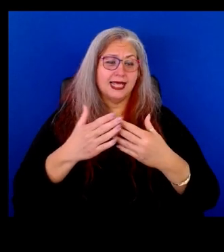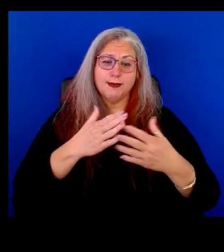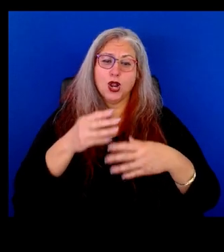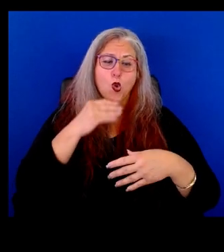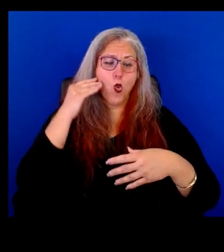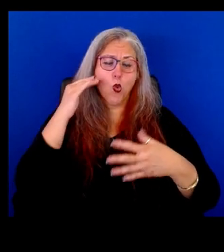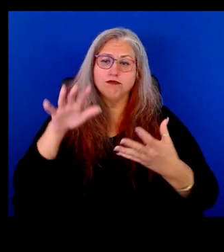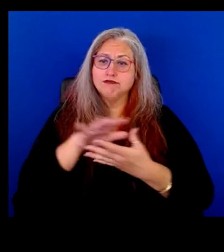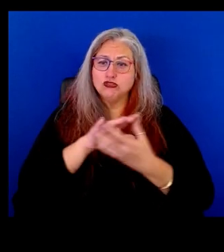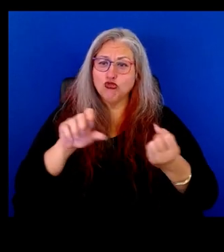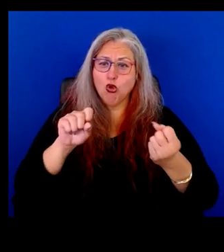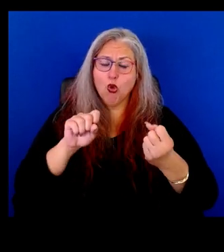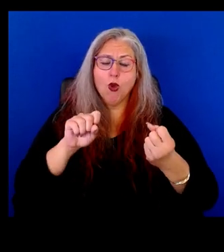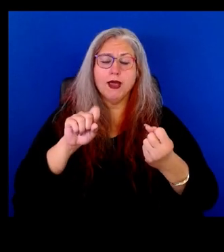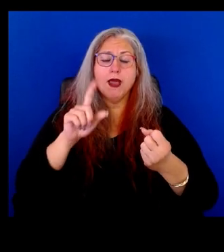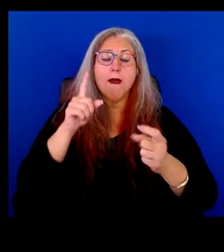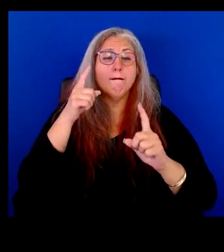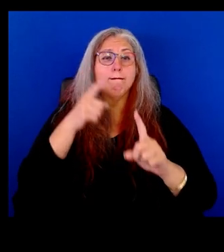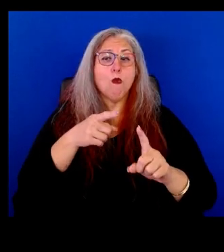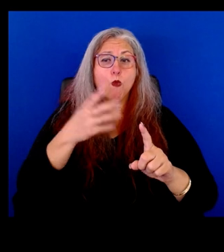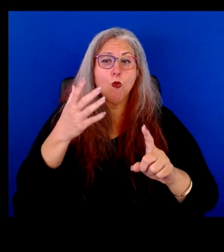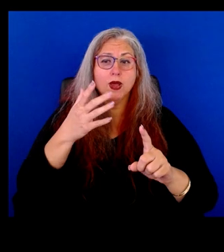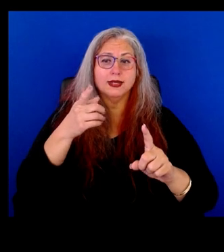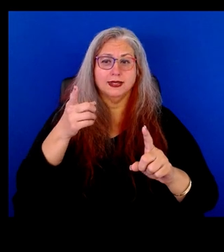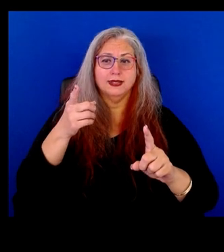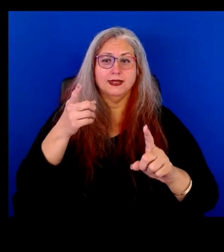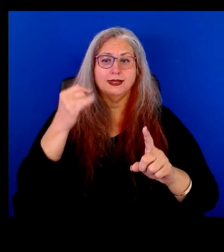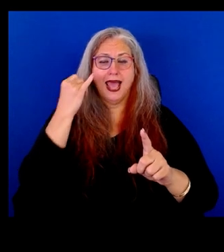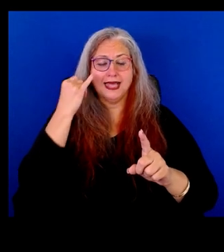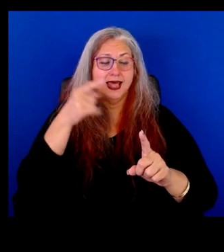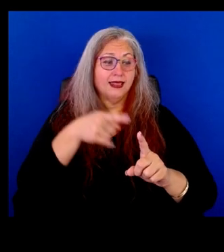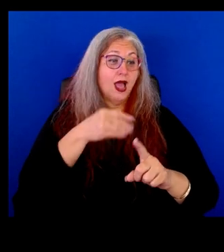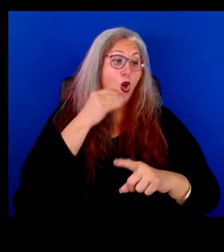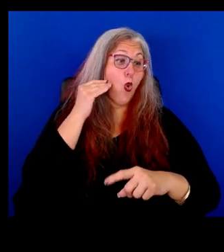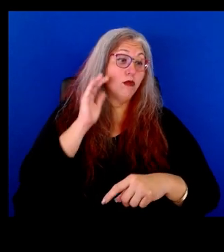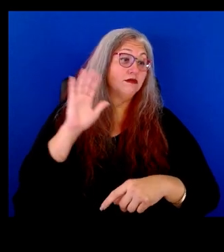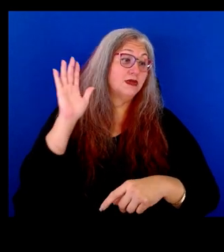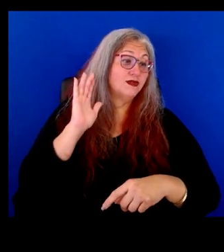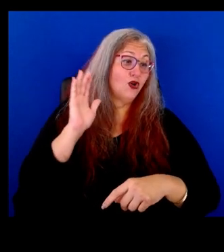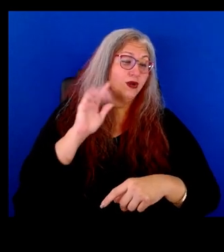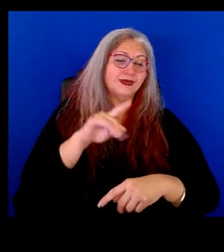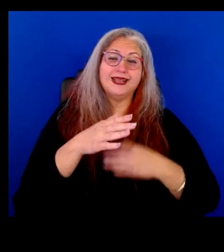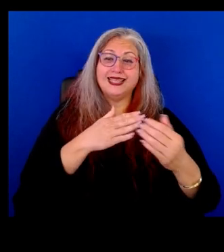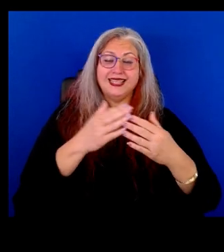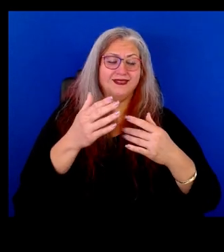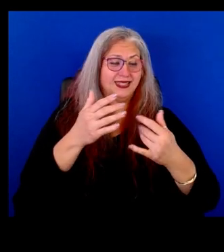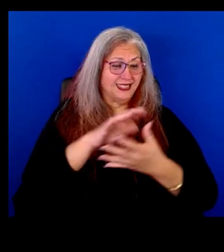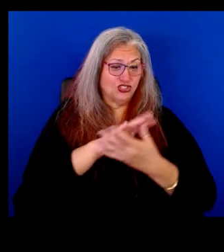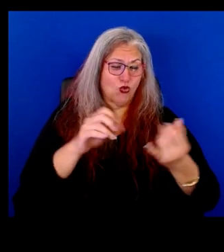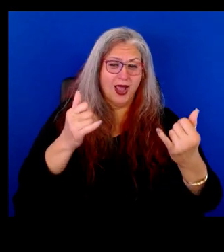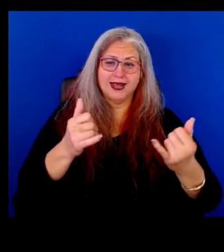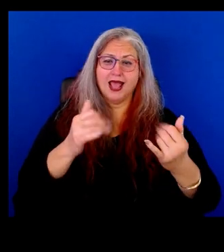destroyed houses. The idea of what was once their home, even if